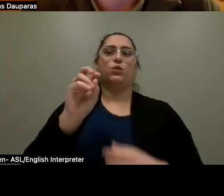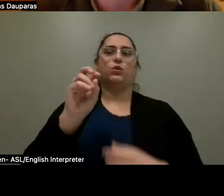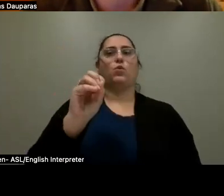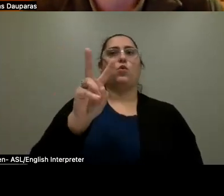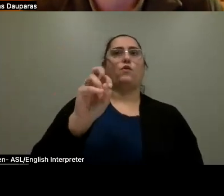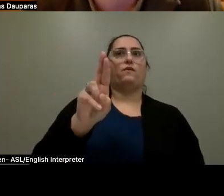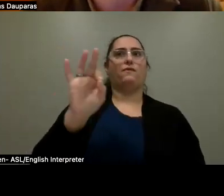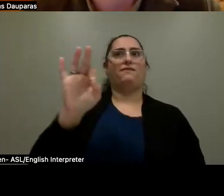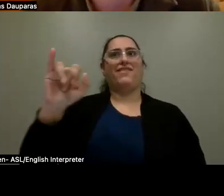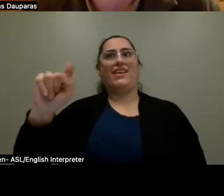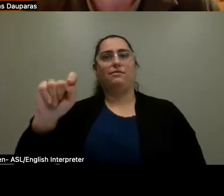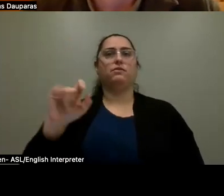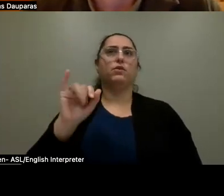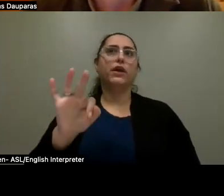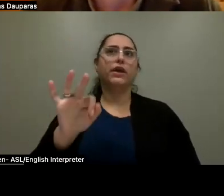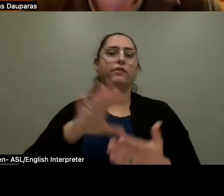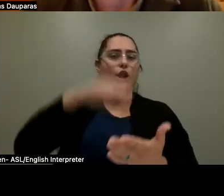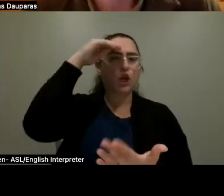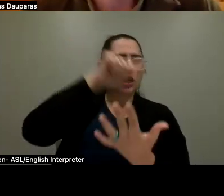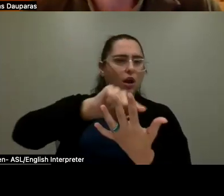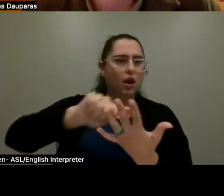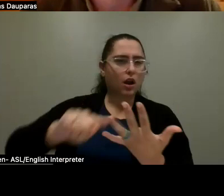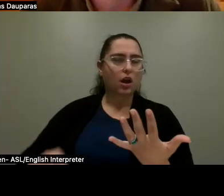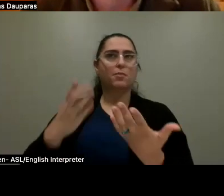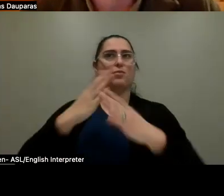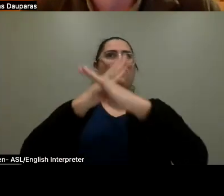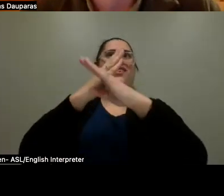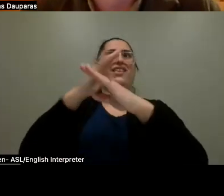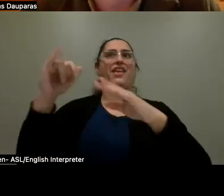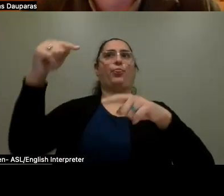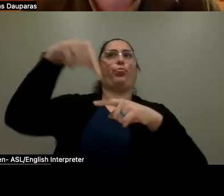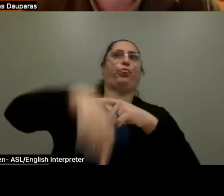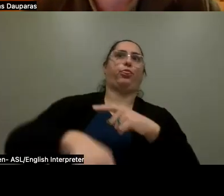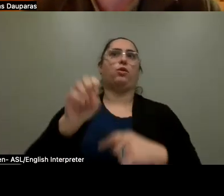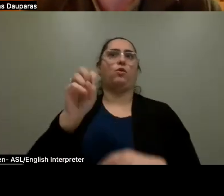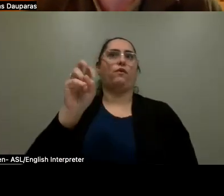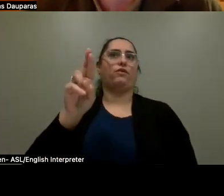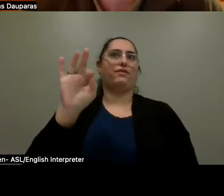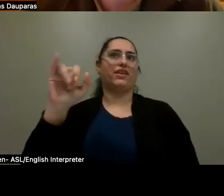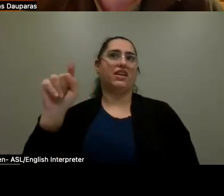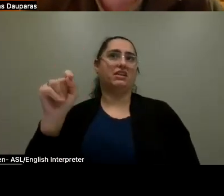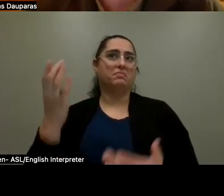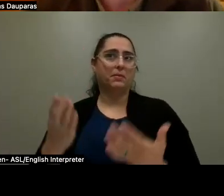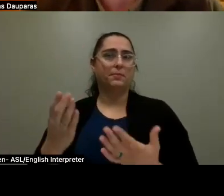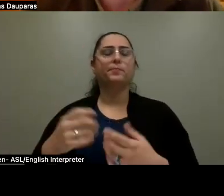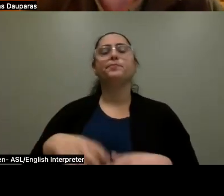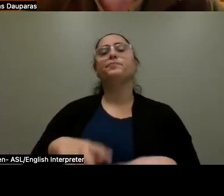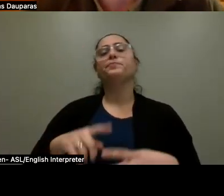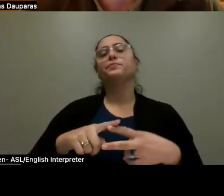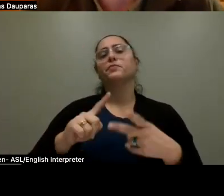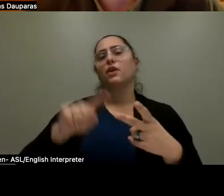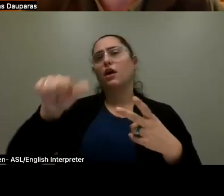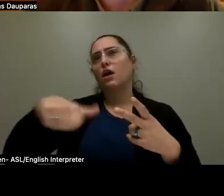is preventing this overfitting. That's one answer. Another is maybe has something to do with this local